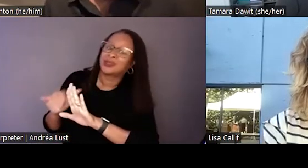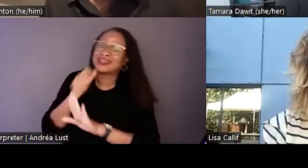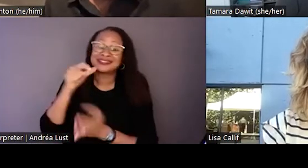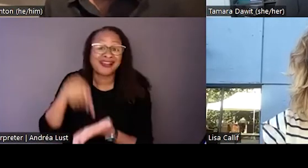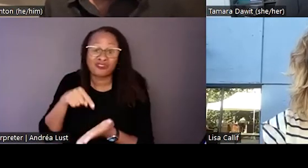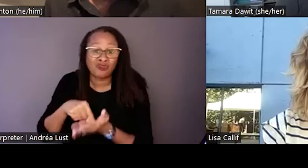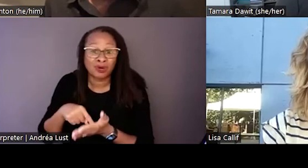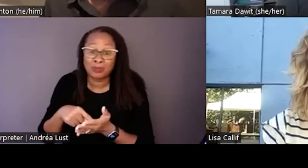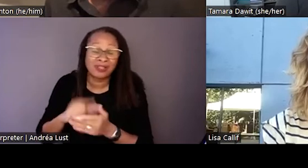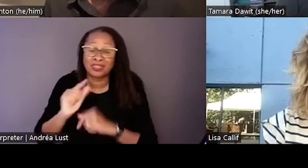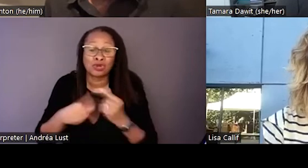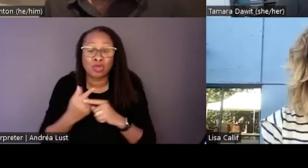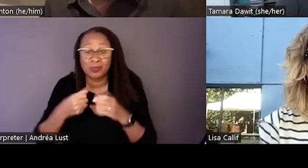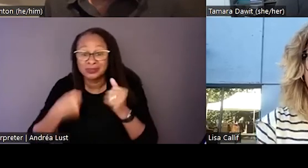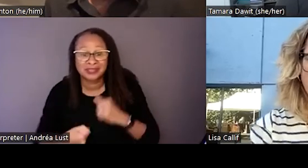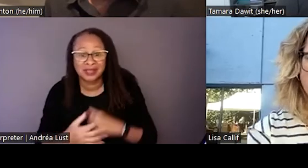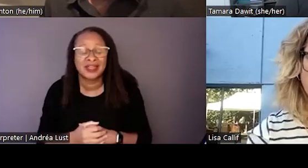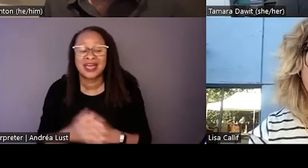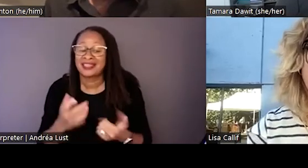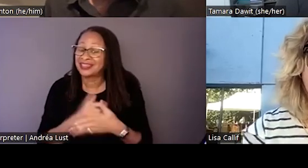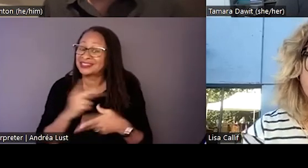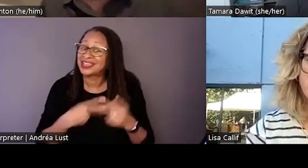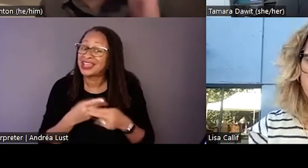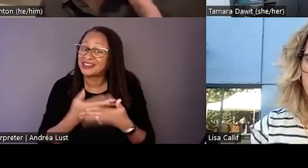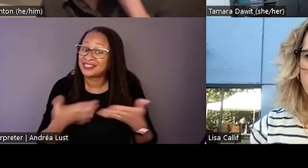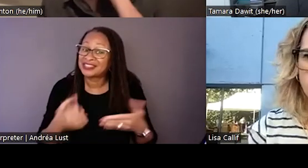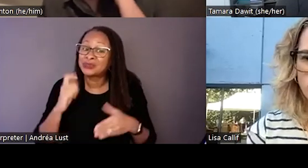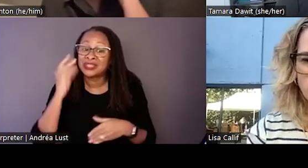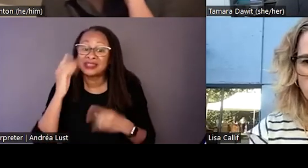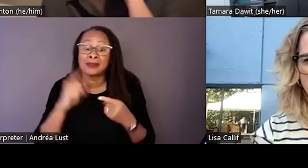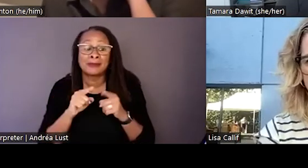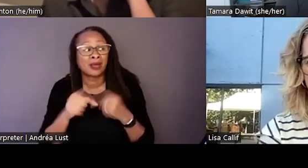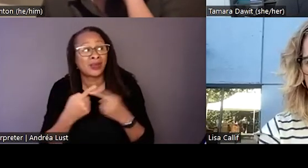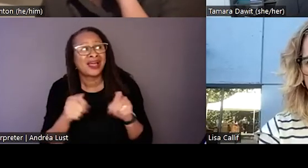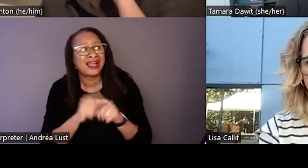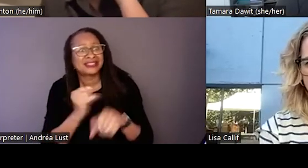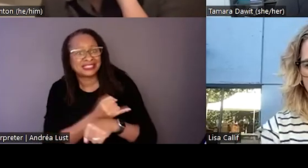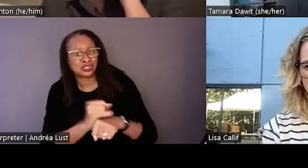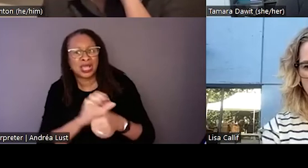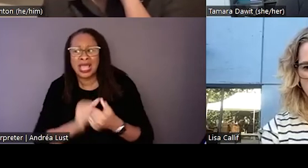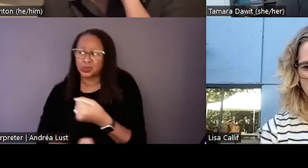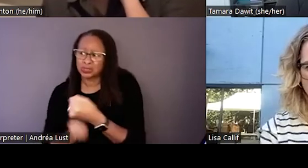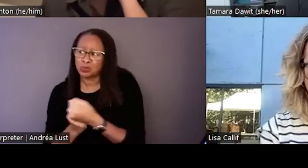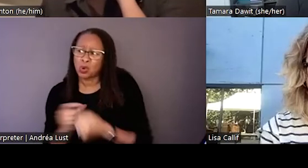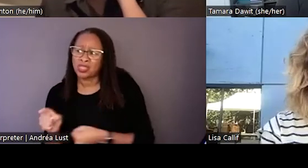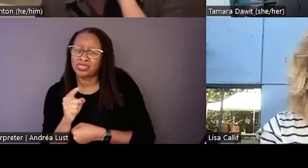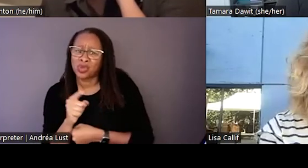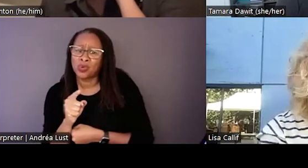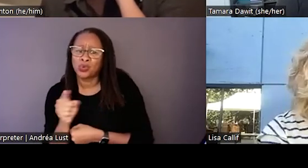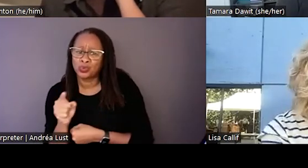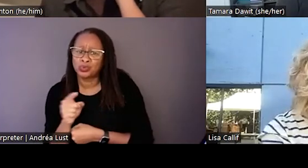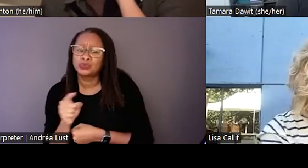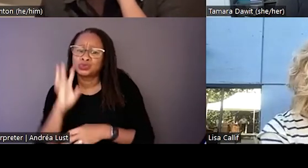I think, you know, those are the things we also have to think about as an industry, is how do we support those creators? How do we give them access to